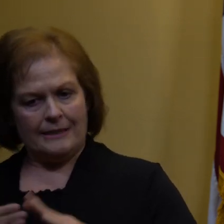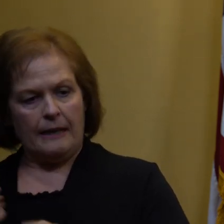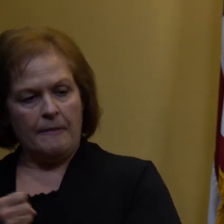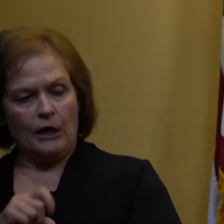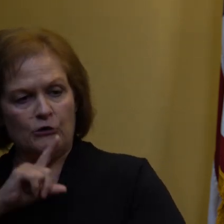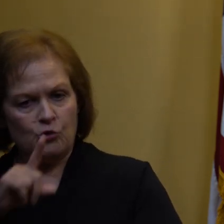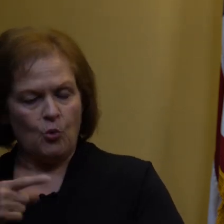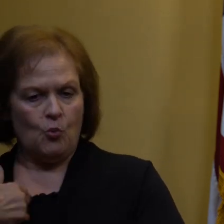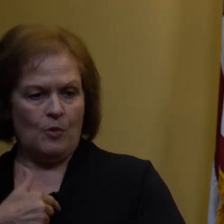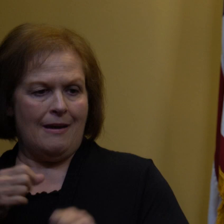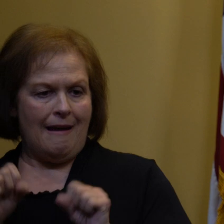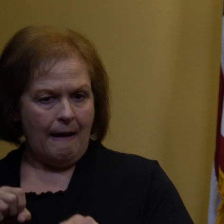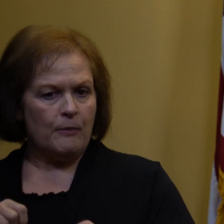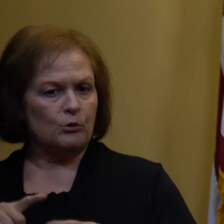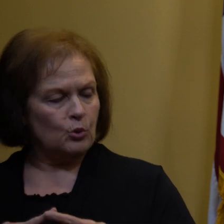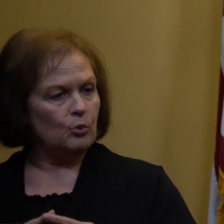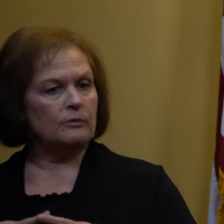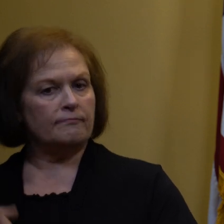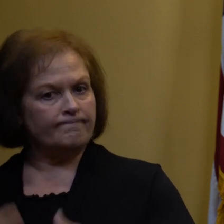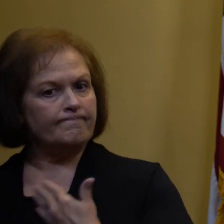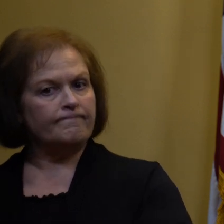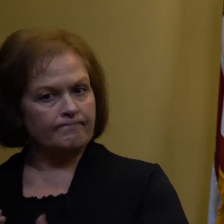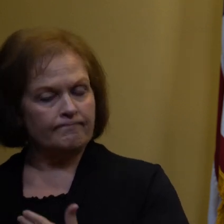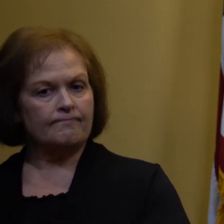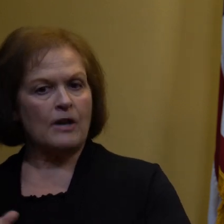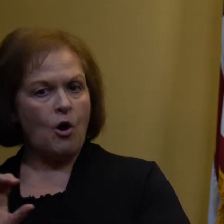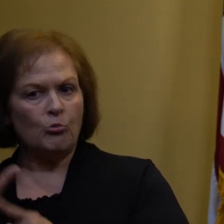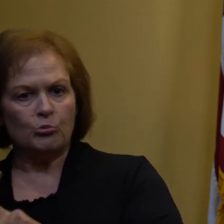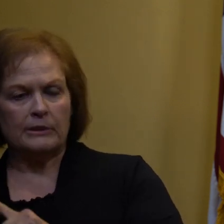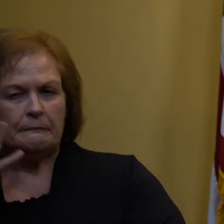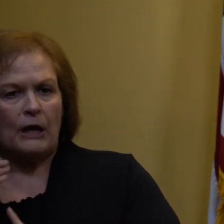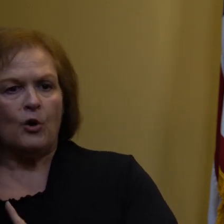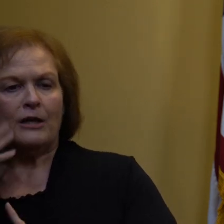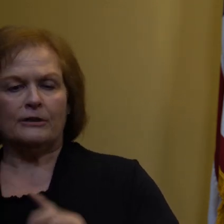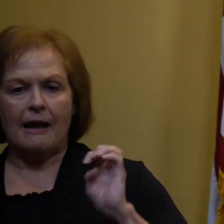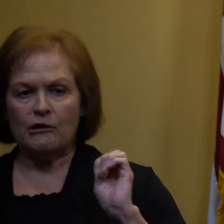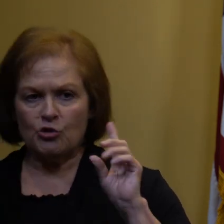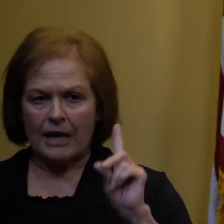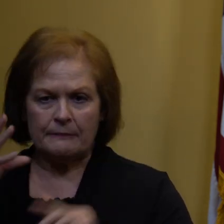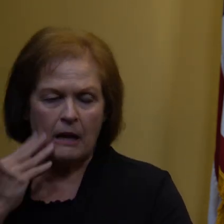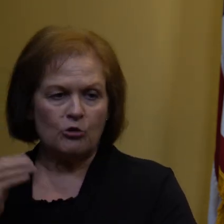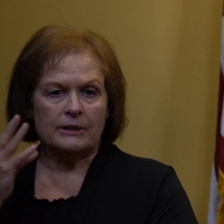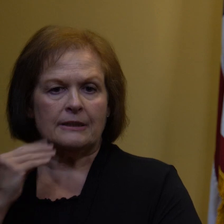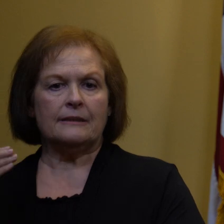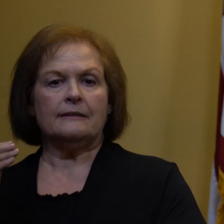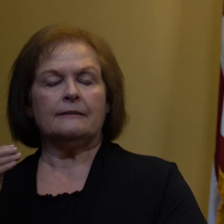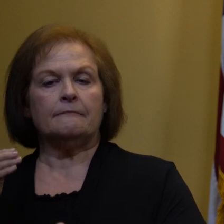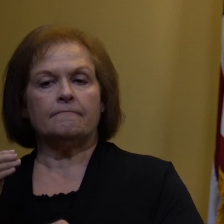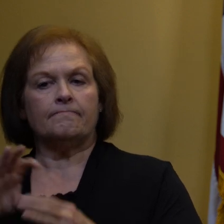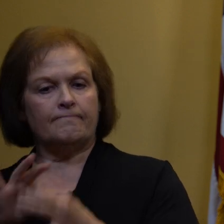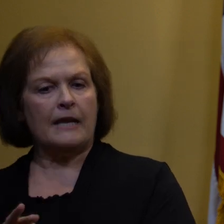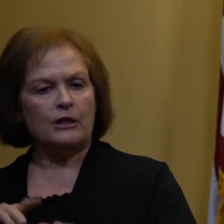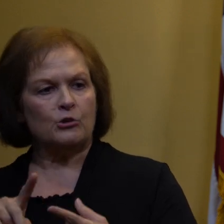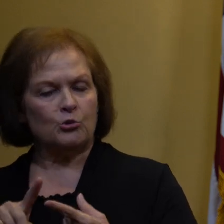sure that we're able to move forward with additional cultural experiences, educational experiences, particularly